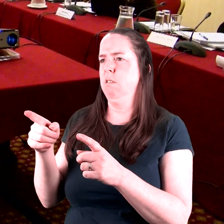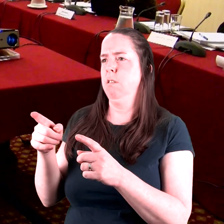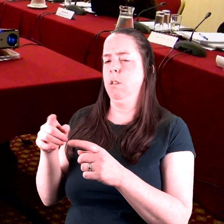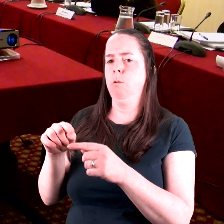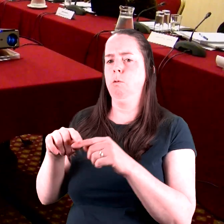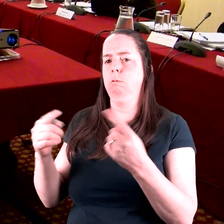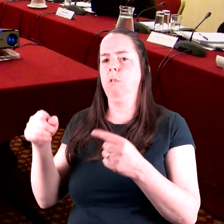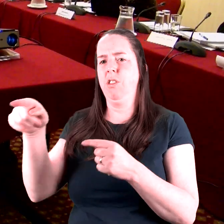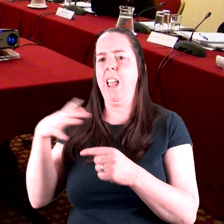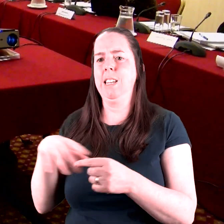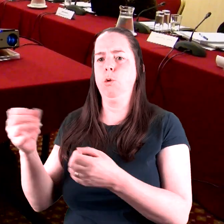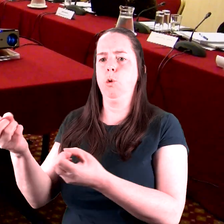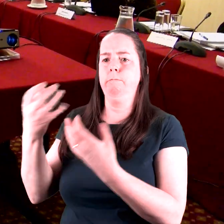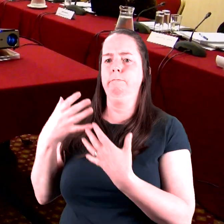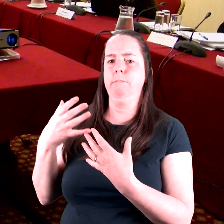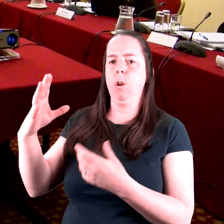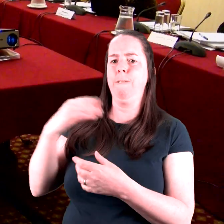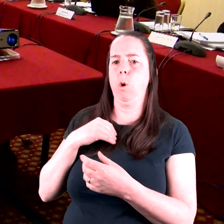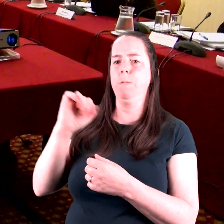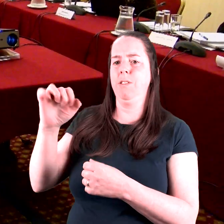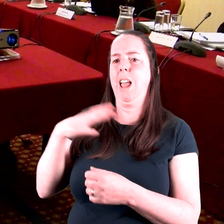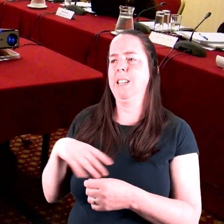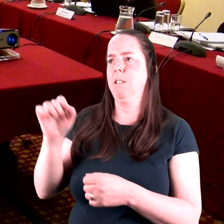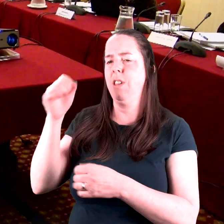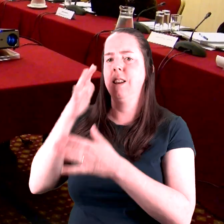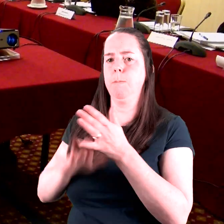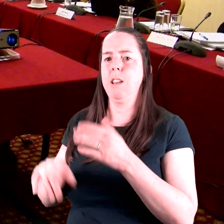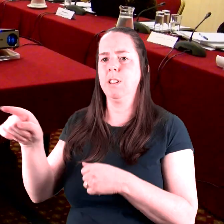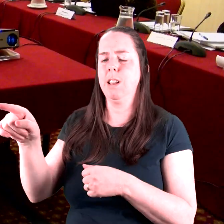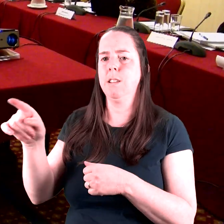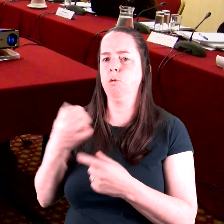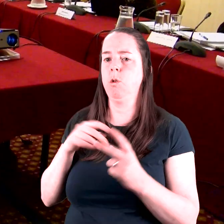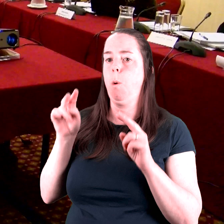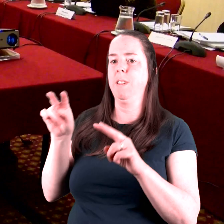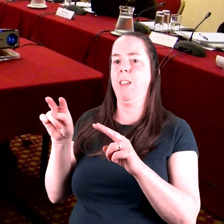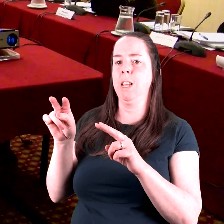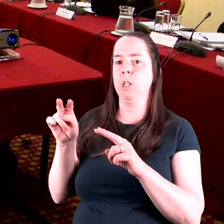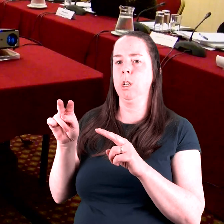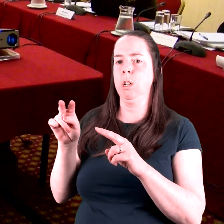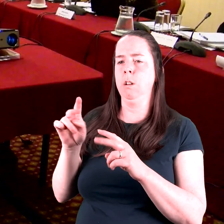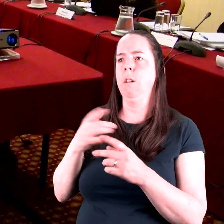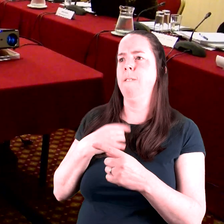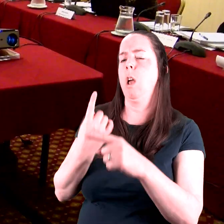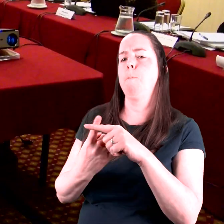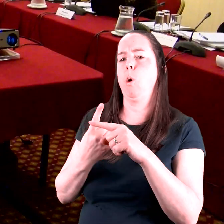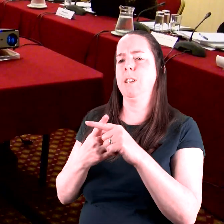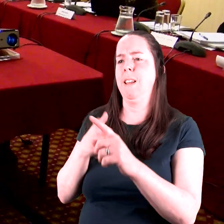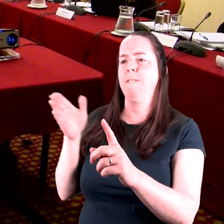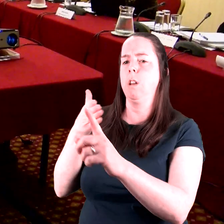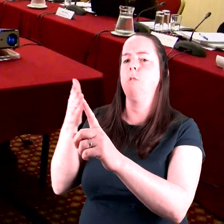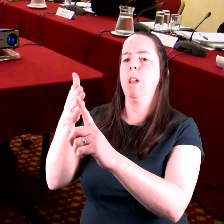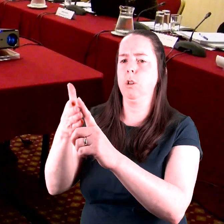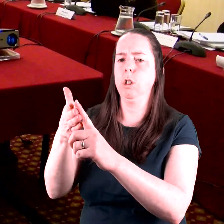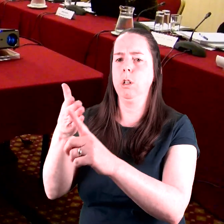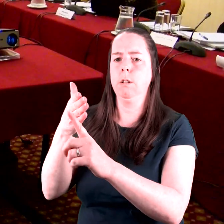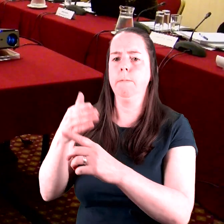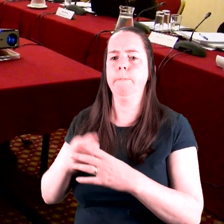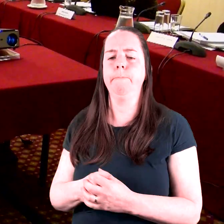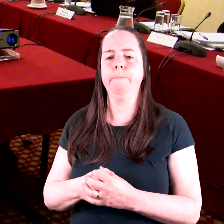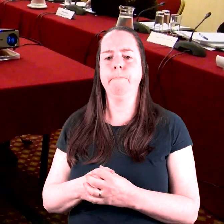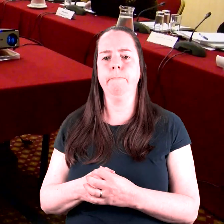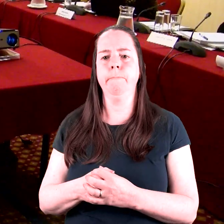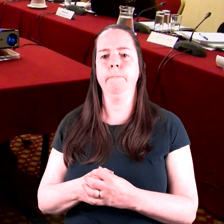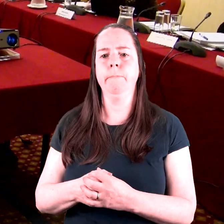them informing us about some of their needs and their experiences. So it's just an observation, and what is a very positive direction of